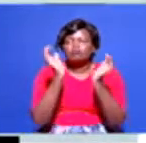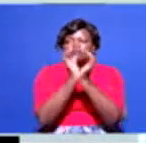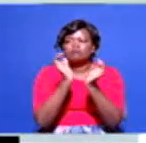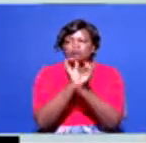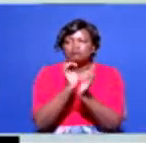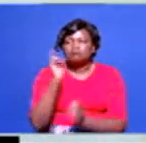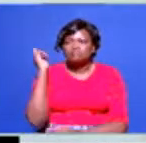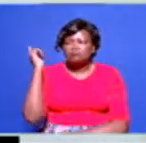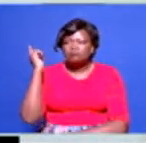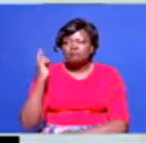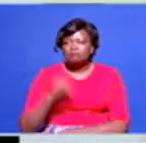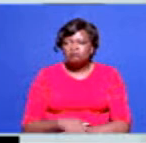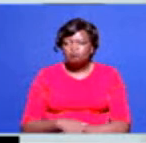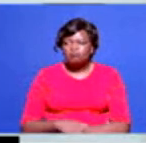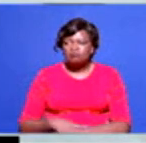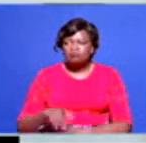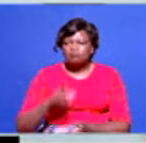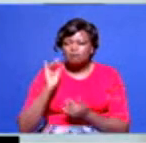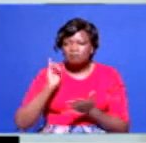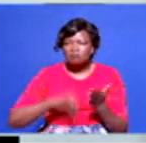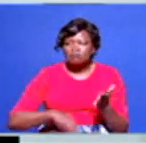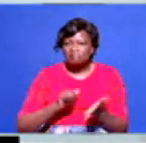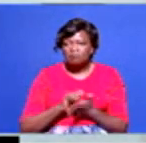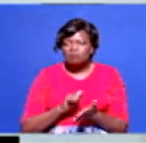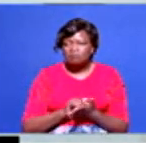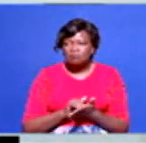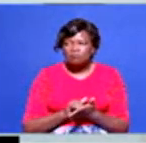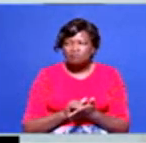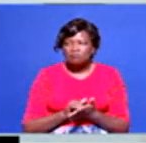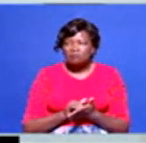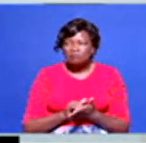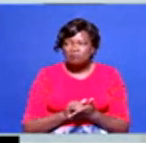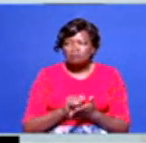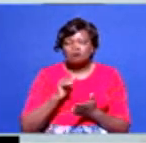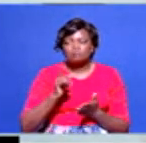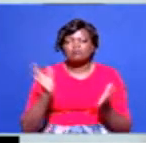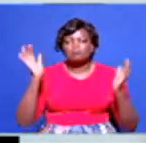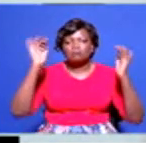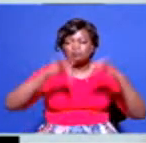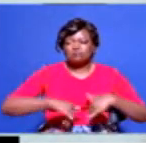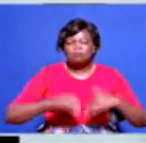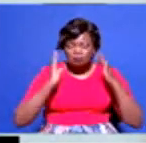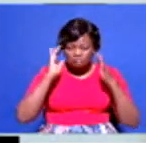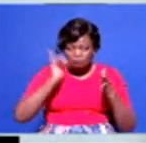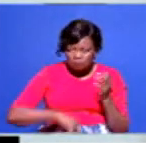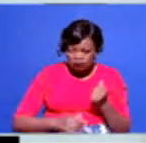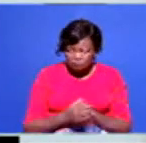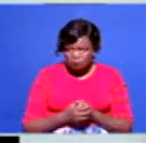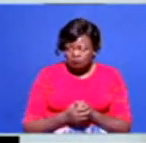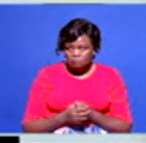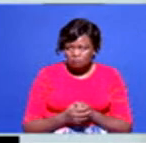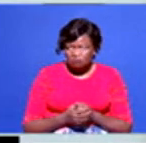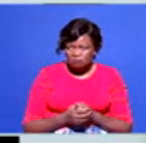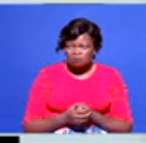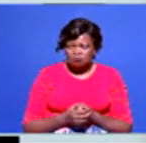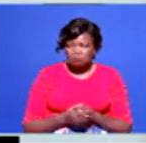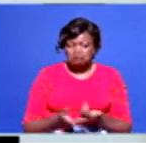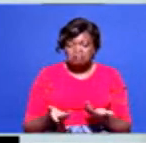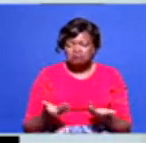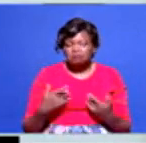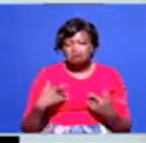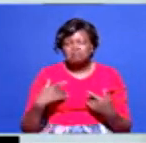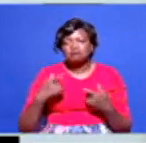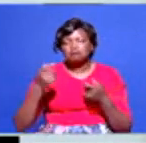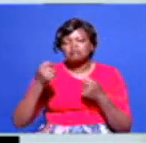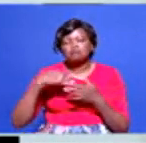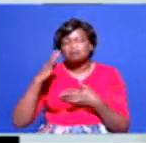What we are looking at is the possibility of this event being focused on sprints and field events so that we can attract foreign athletes